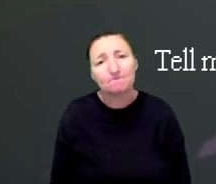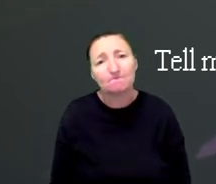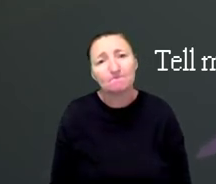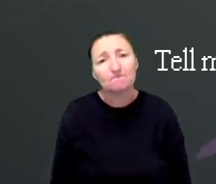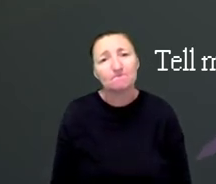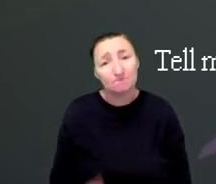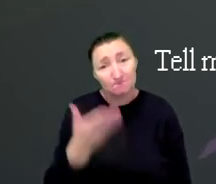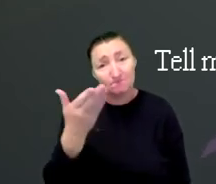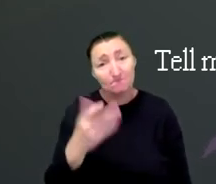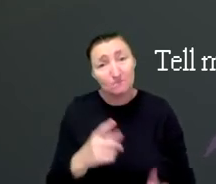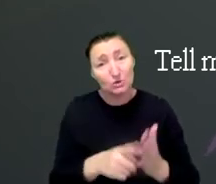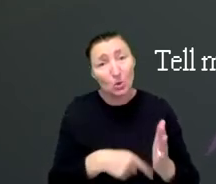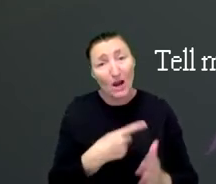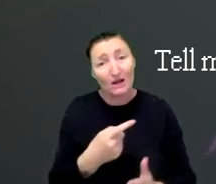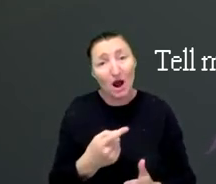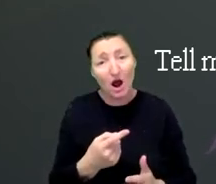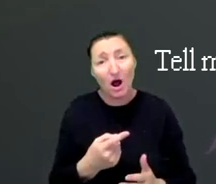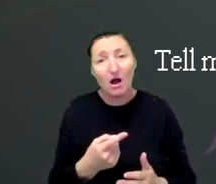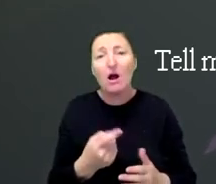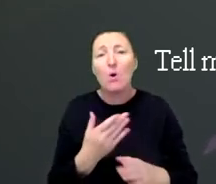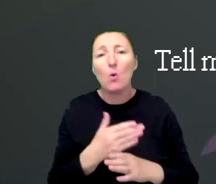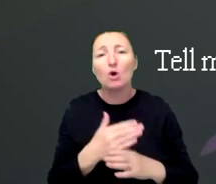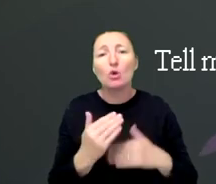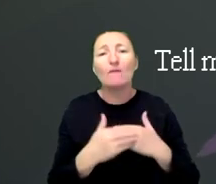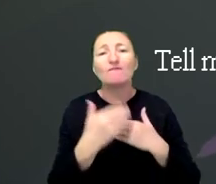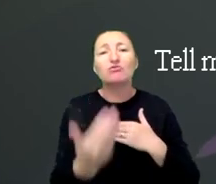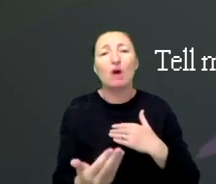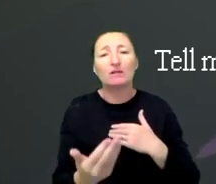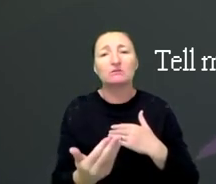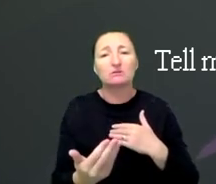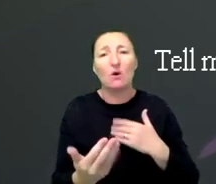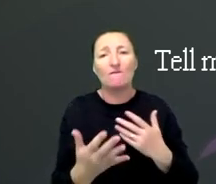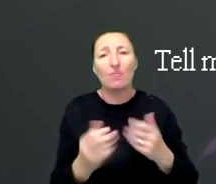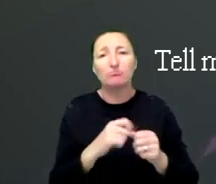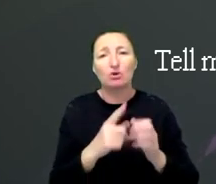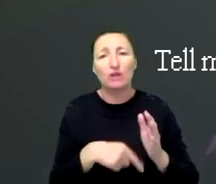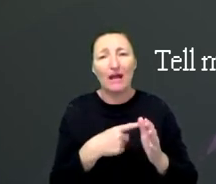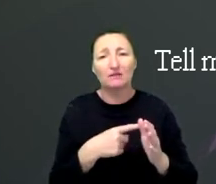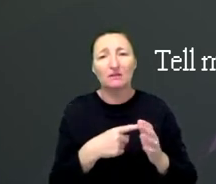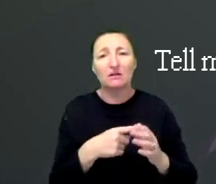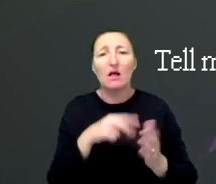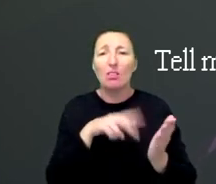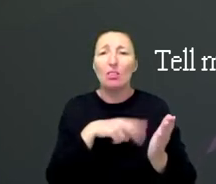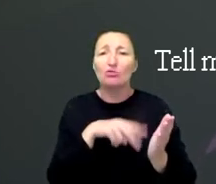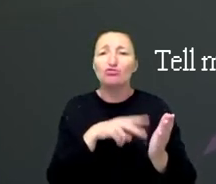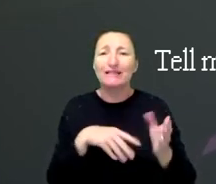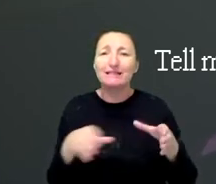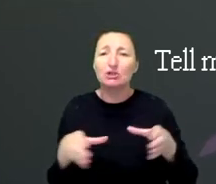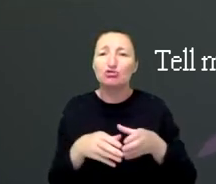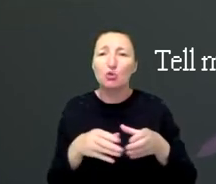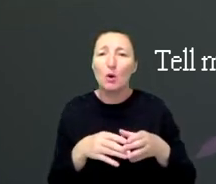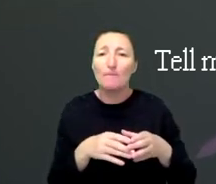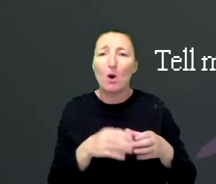I did a little bit at the front end of the project, and then Will and Callum took over. Actually, in the reading group about operational chains, we talked about